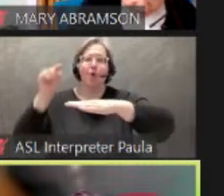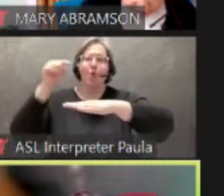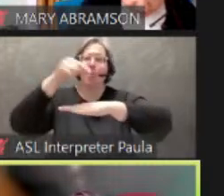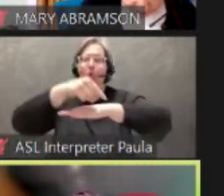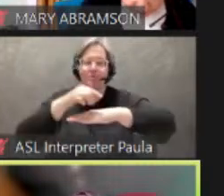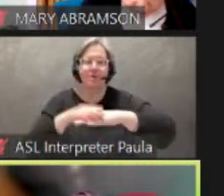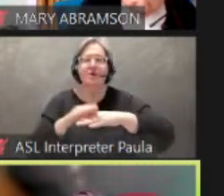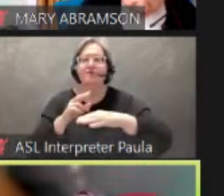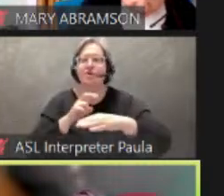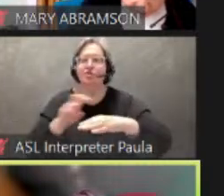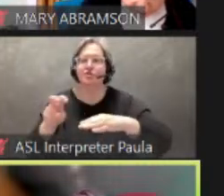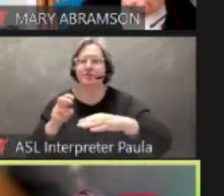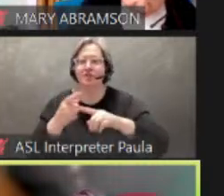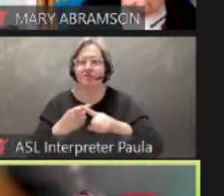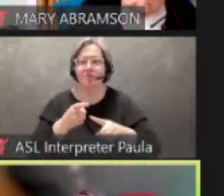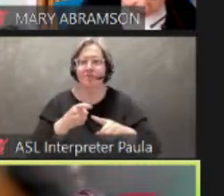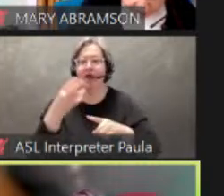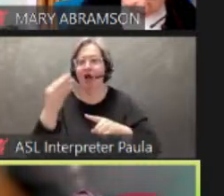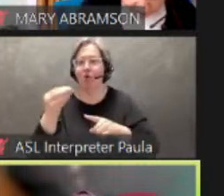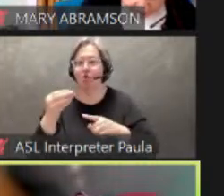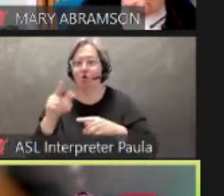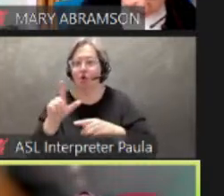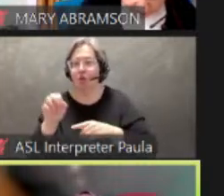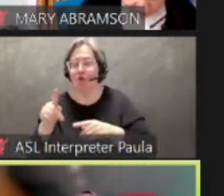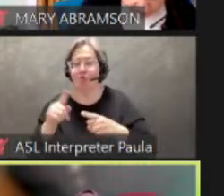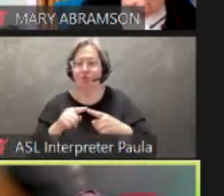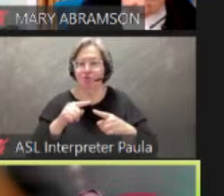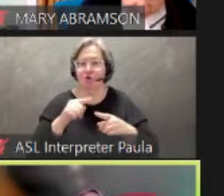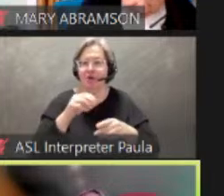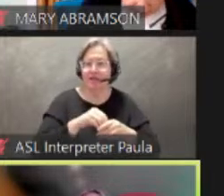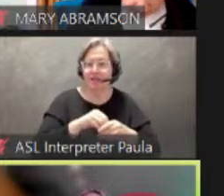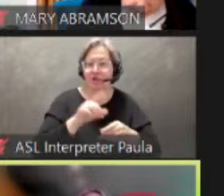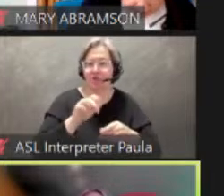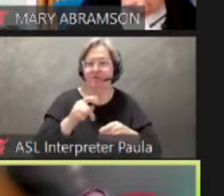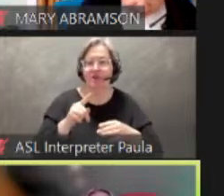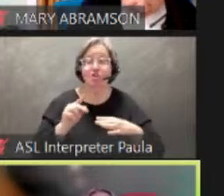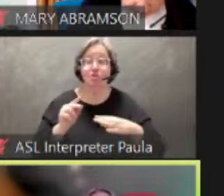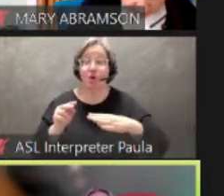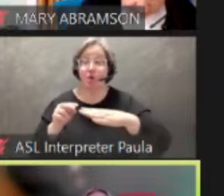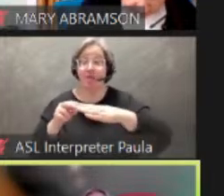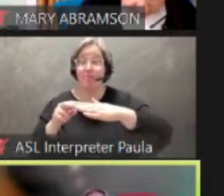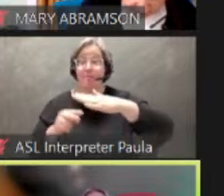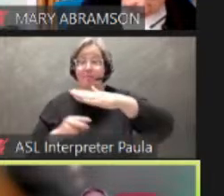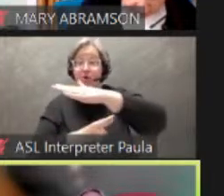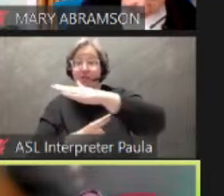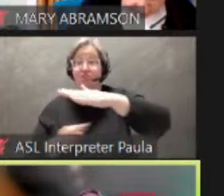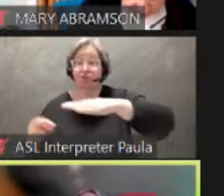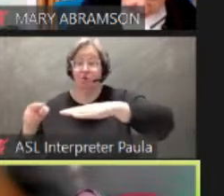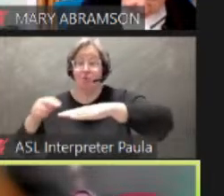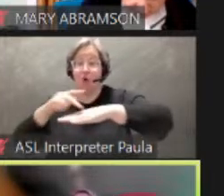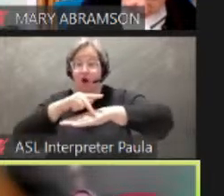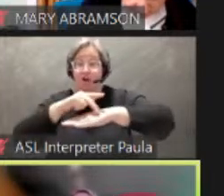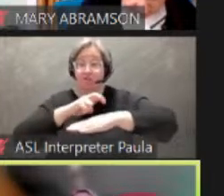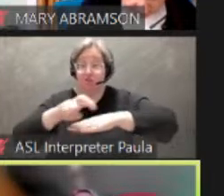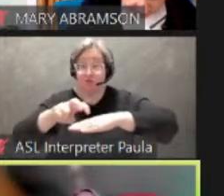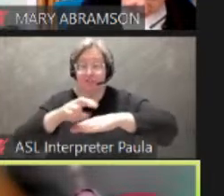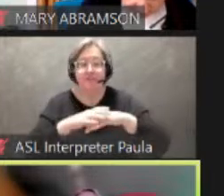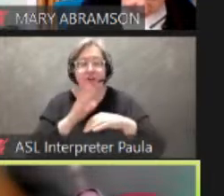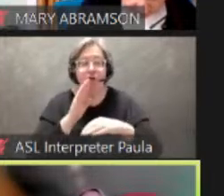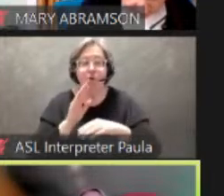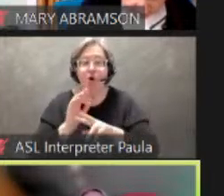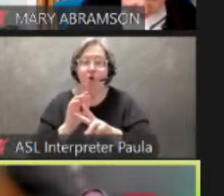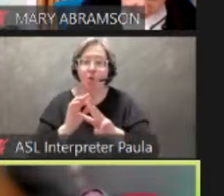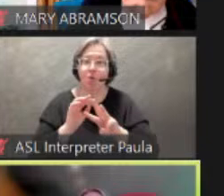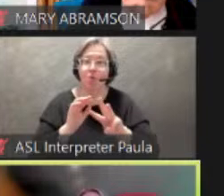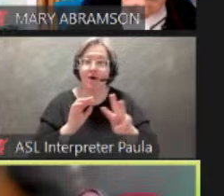platform and the inner loop platform. In order to reach that flyover bridge, Passengers would progress to the west,